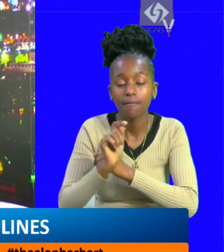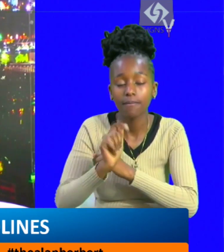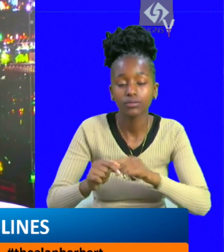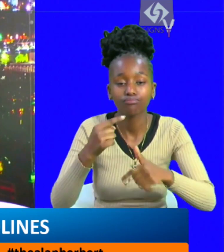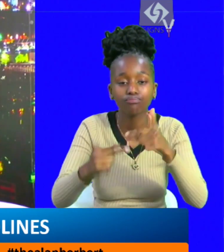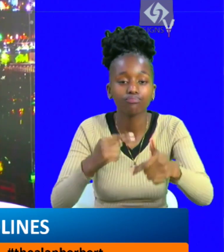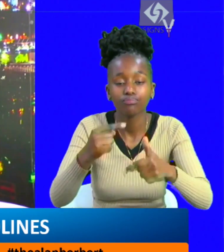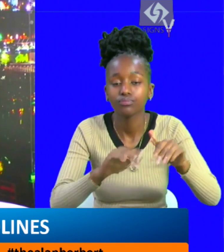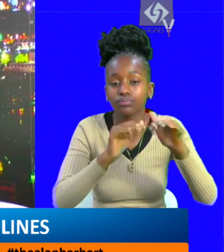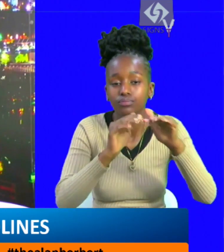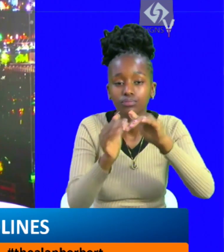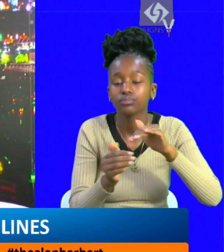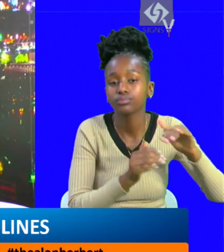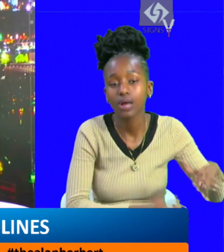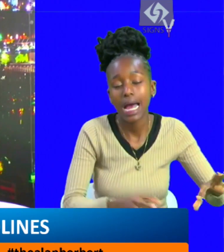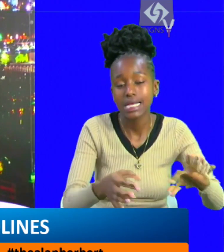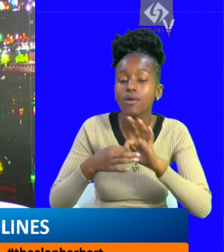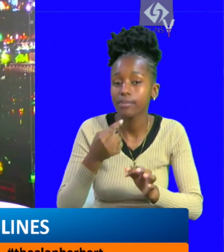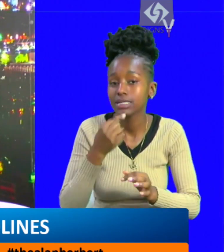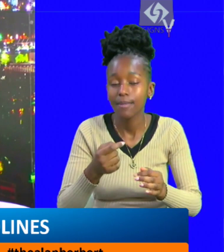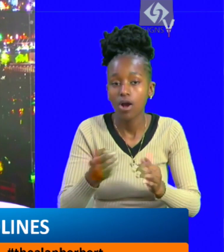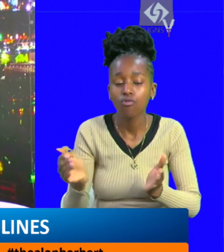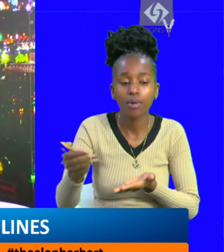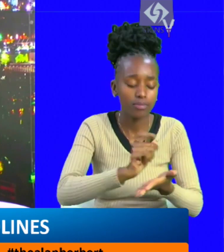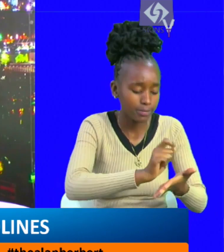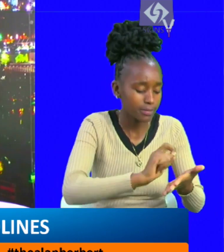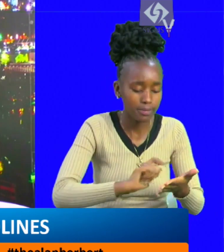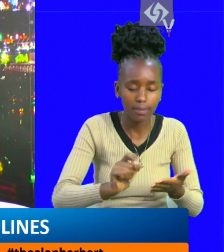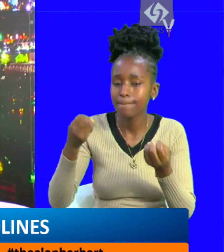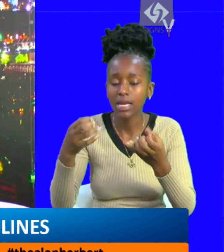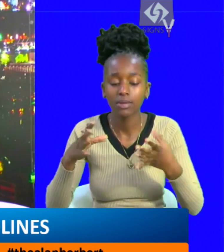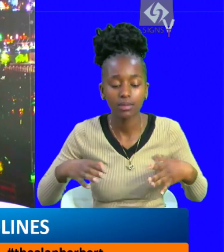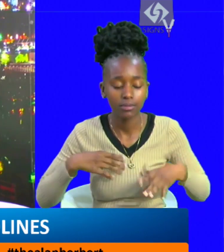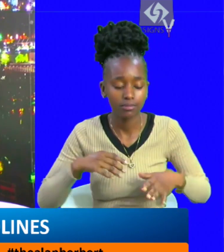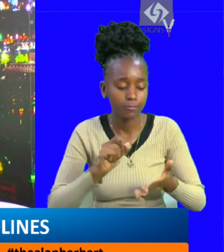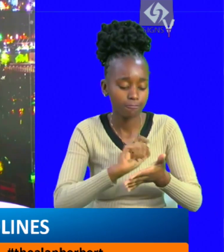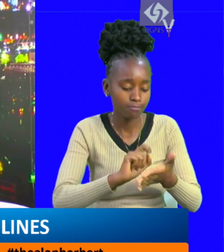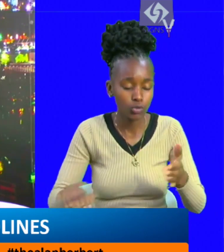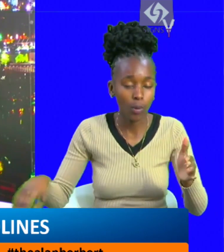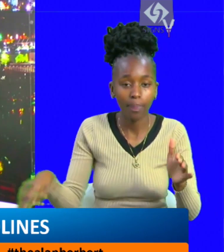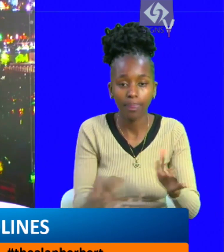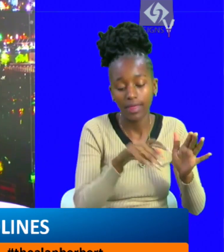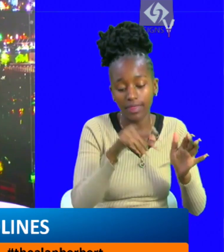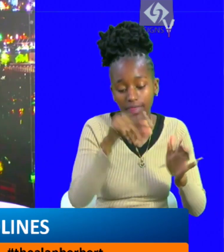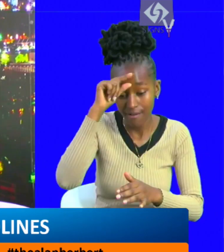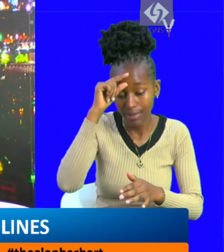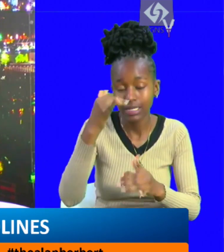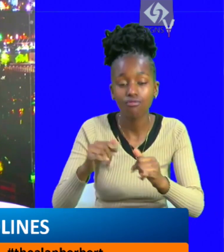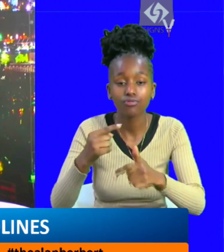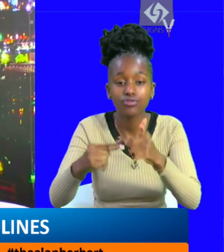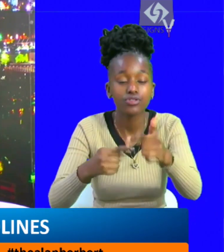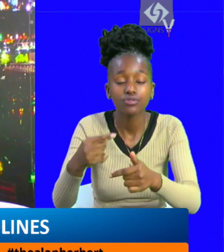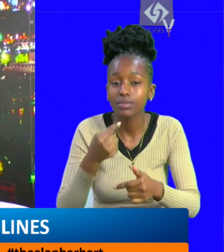government, does not stop payment of debt, does not stop the country from running. From that story now to Azimio